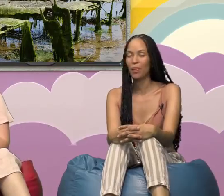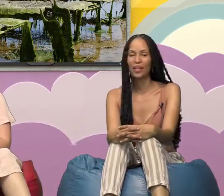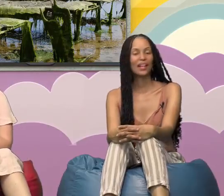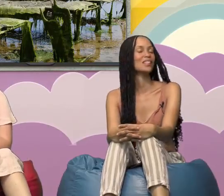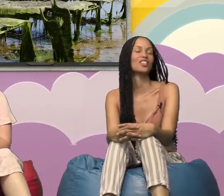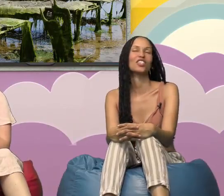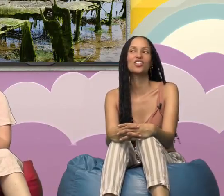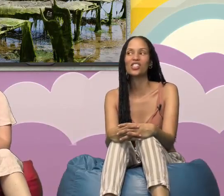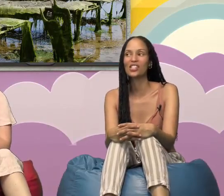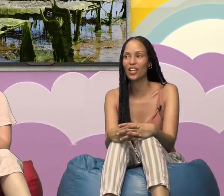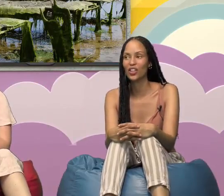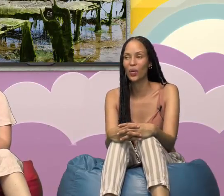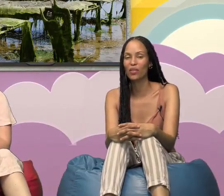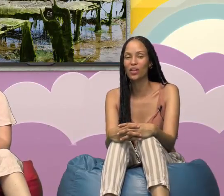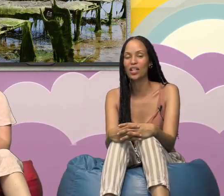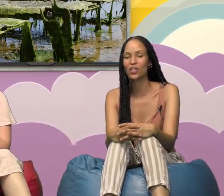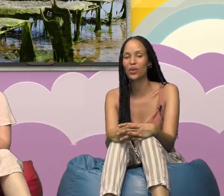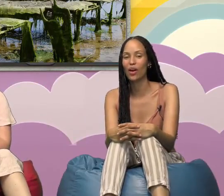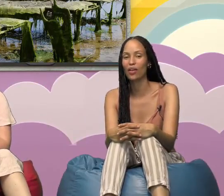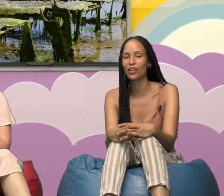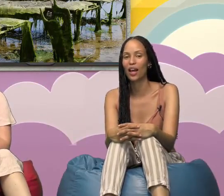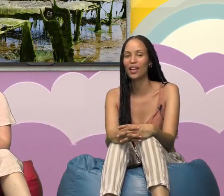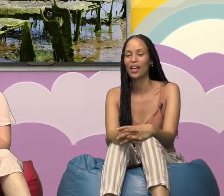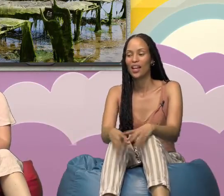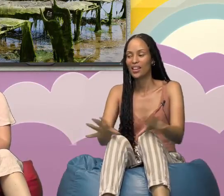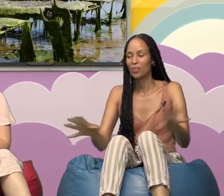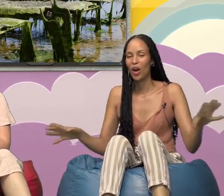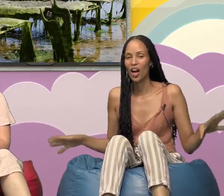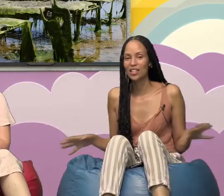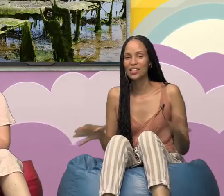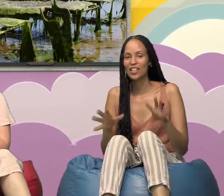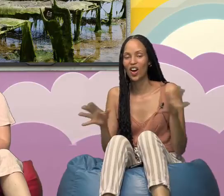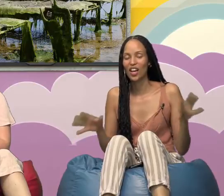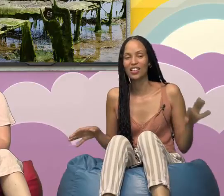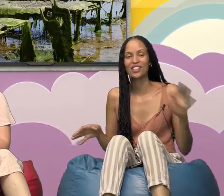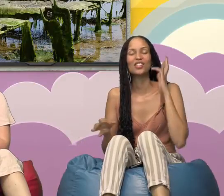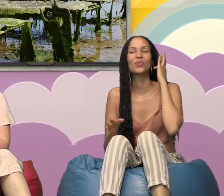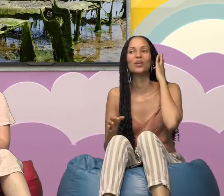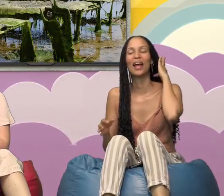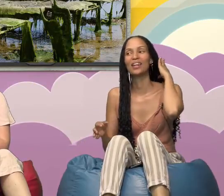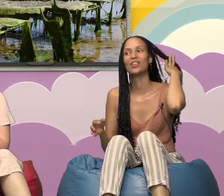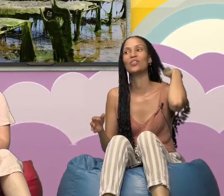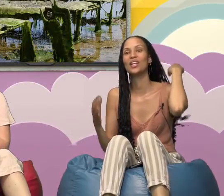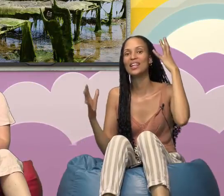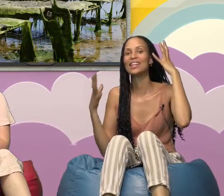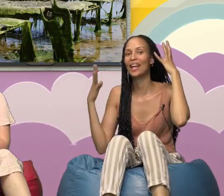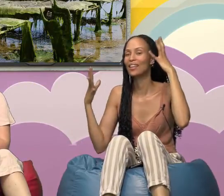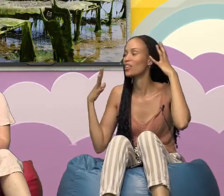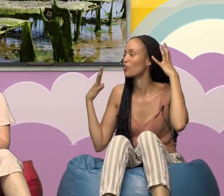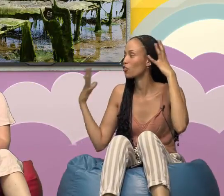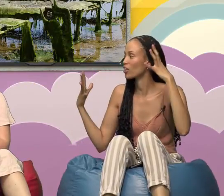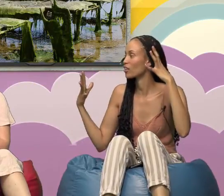it? And I bet like it's such an interesting, you know, if they take you around the plants and the gardens, you would like